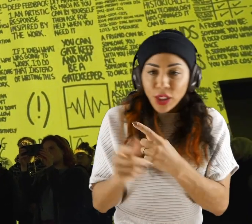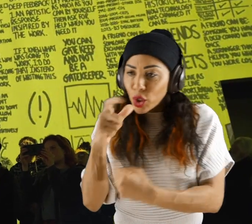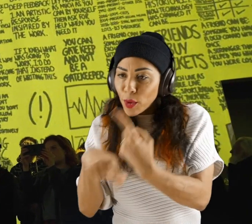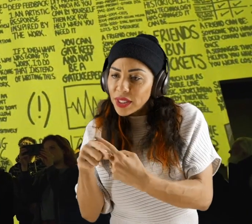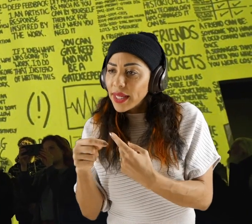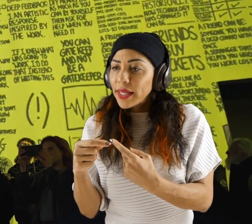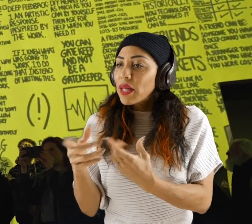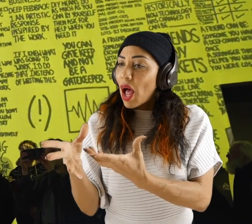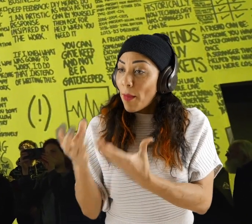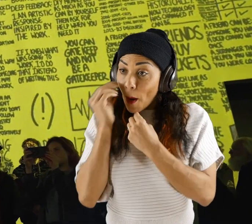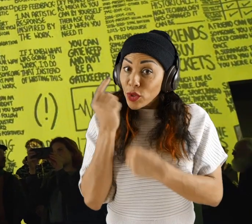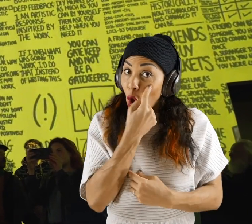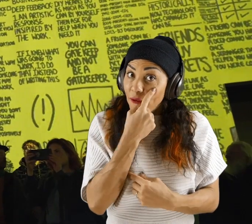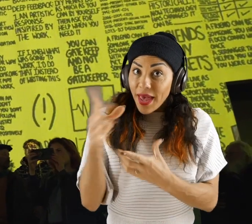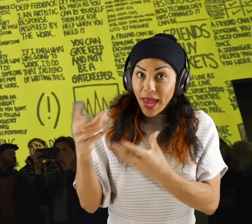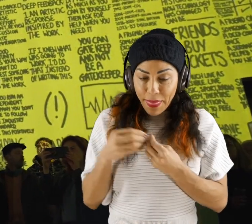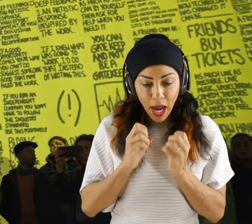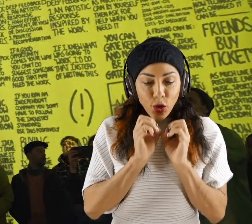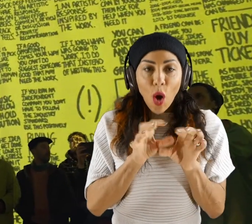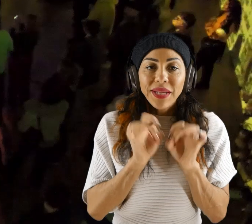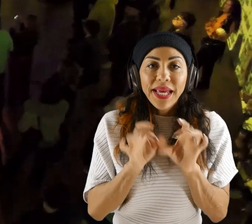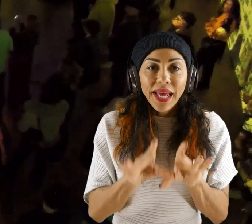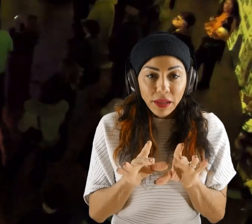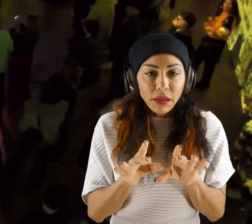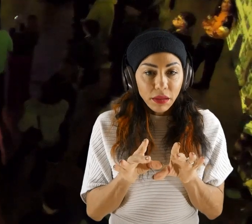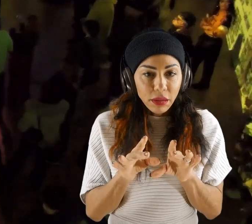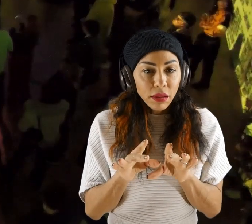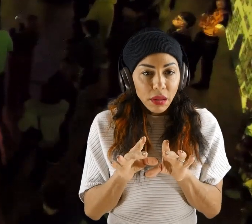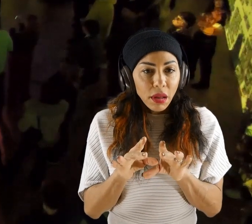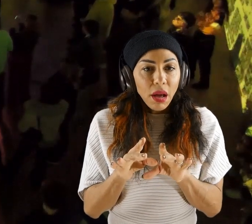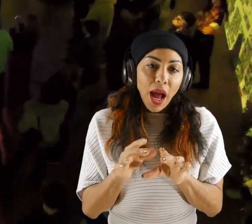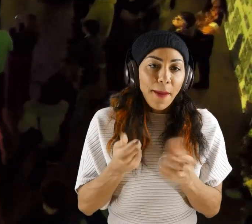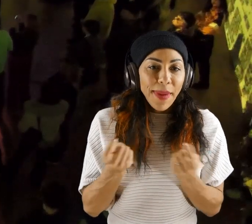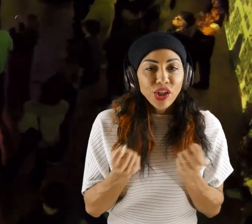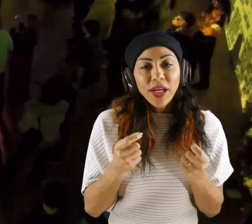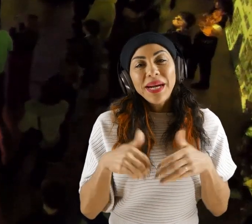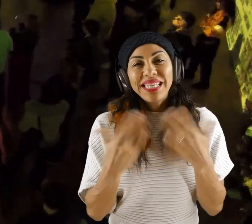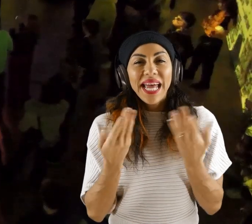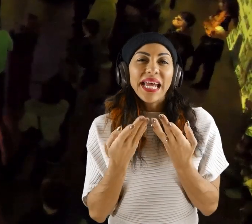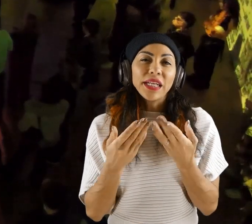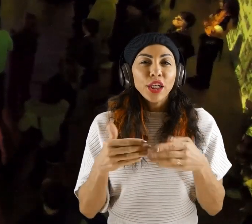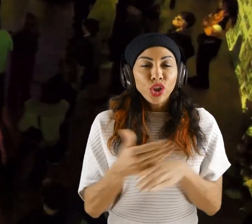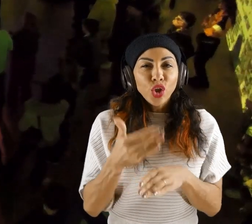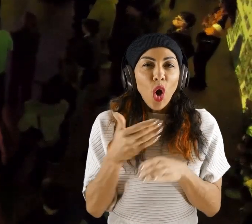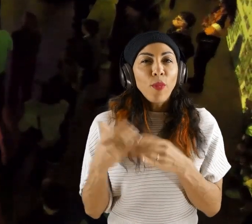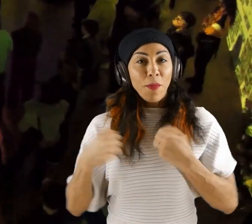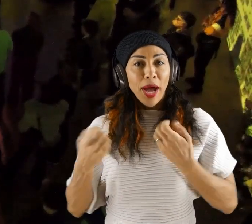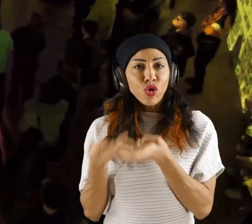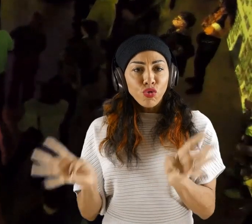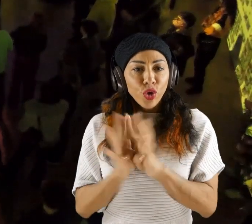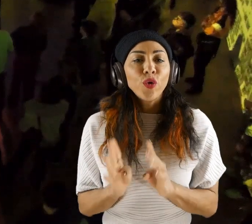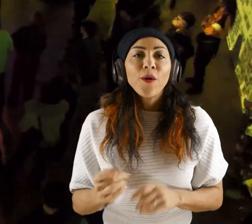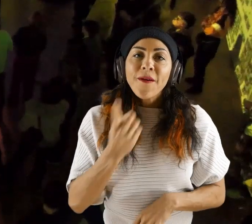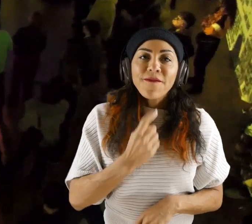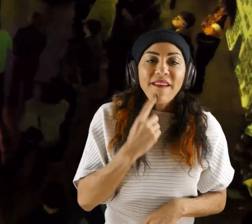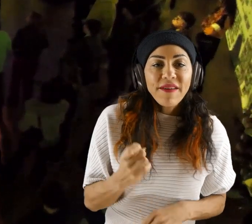that I'm doing, like, you know, managing in my day job with Flav and DJ Cube and Swindle and Skillium,